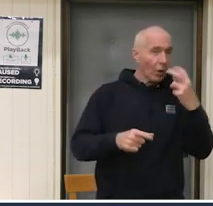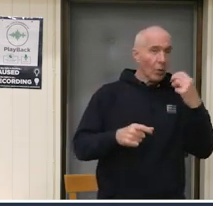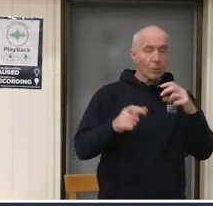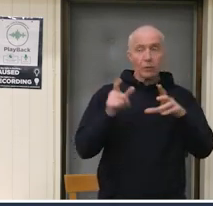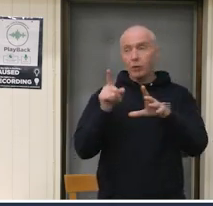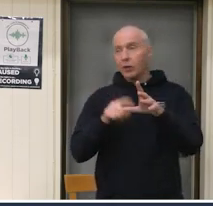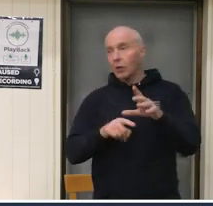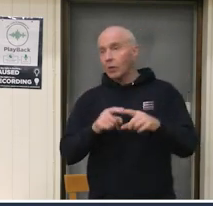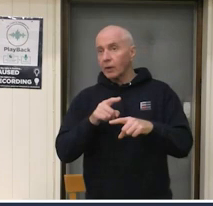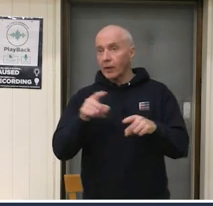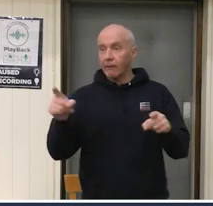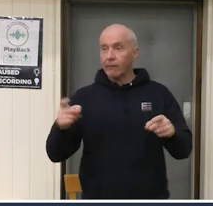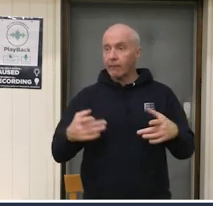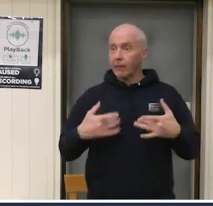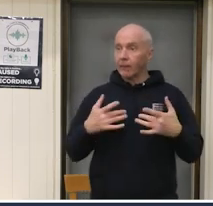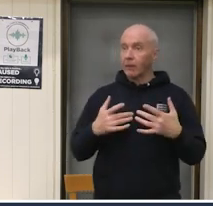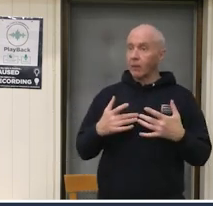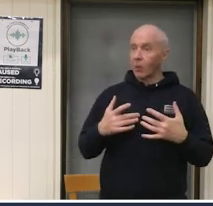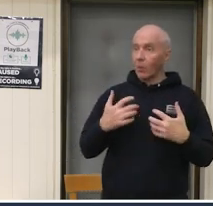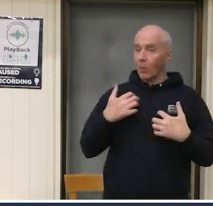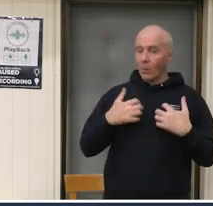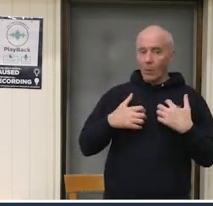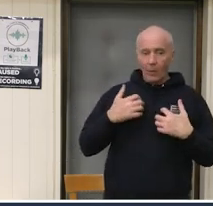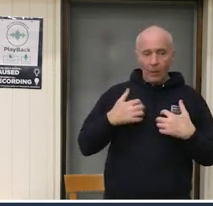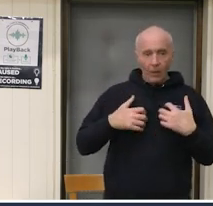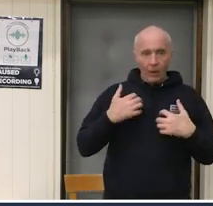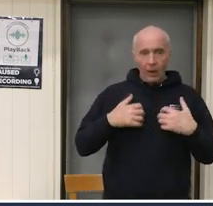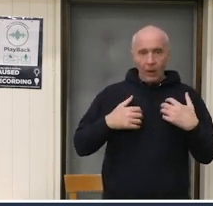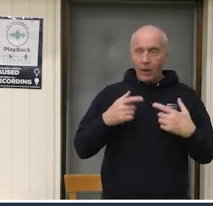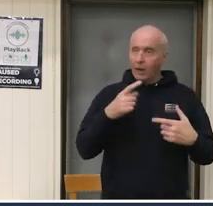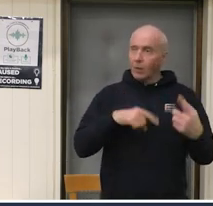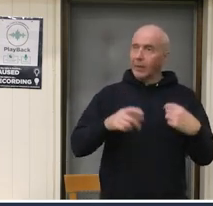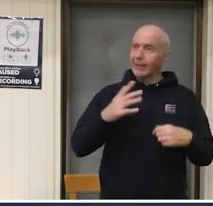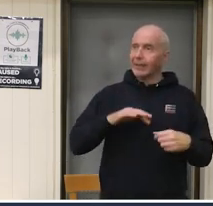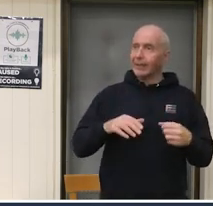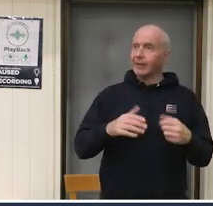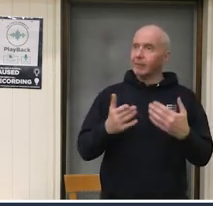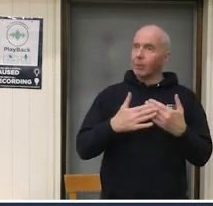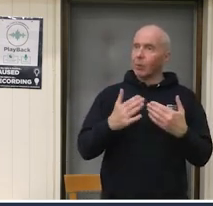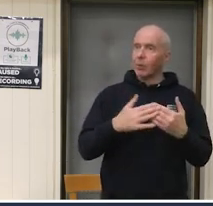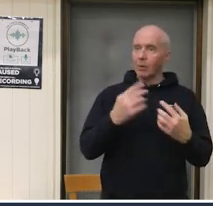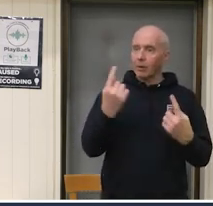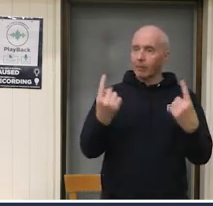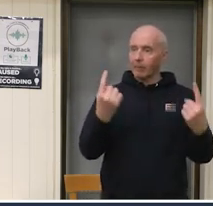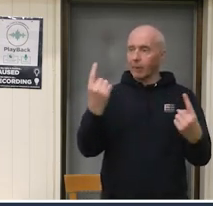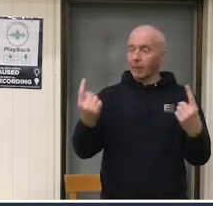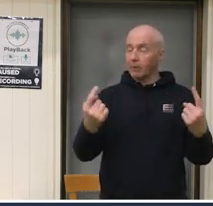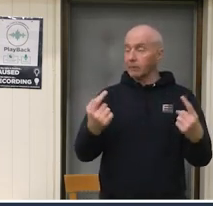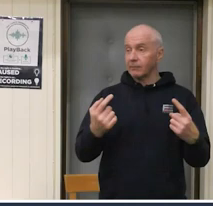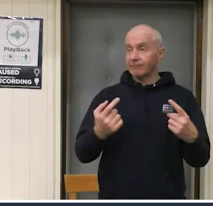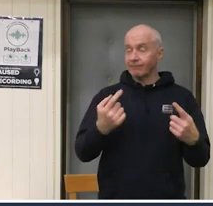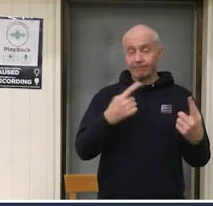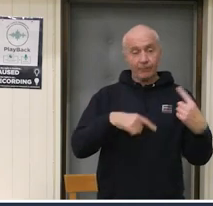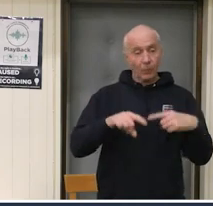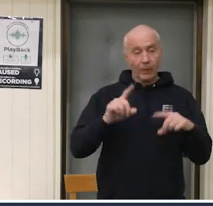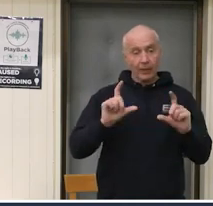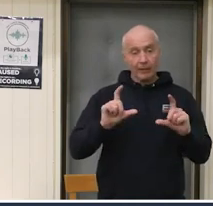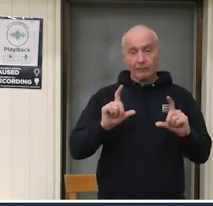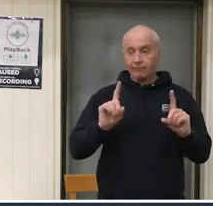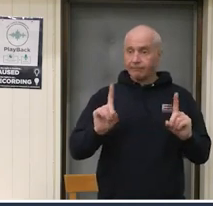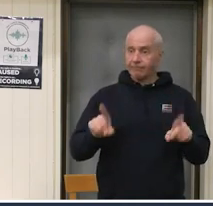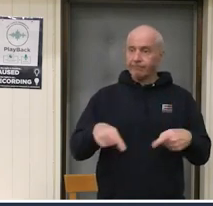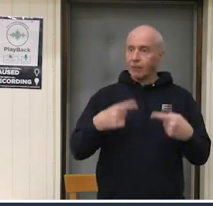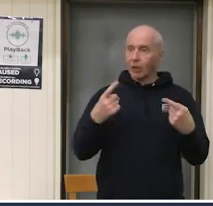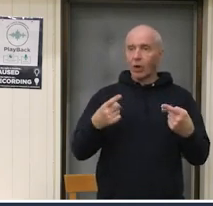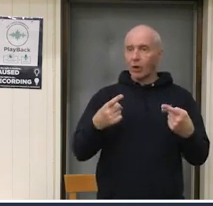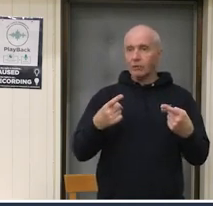who finds this exciting, we need people. We need bodies on the ground to do this. We can't support these facilities. We don't have